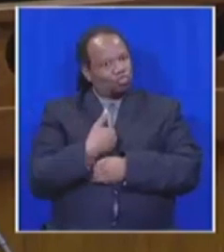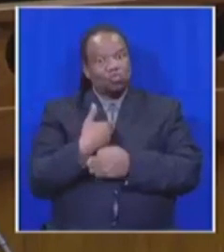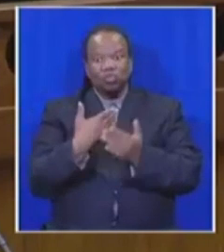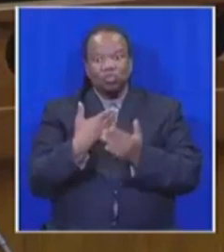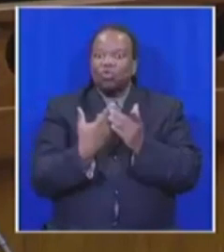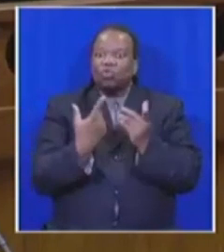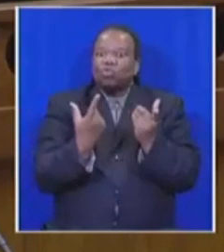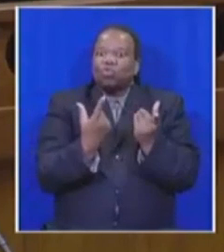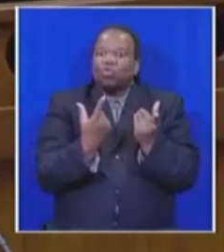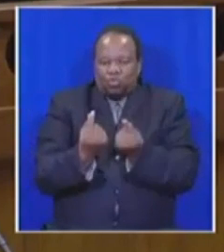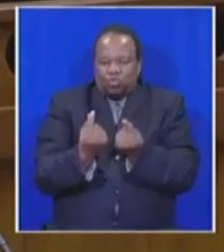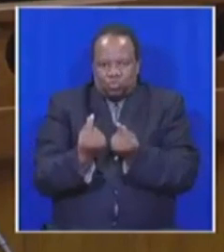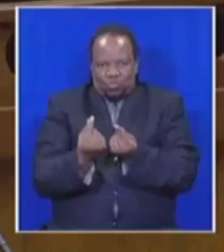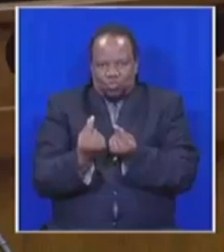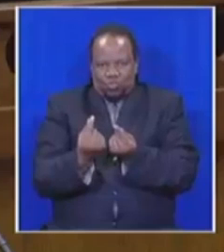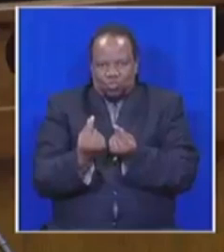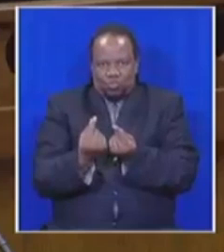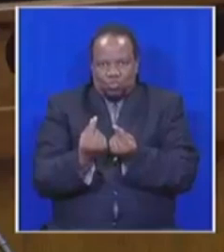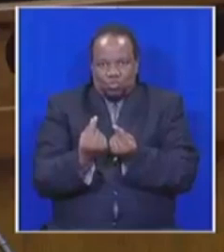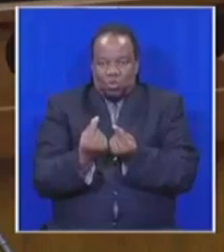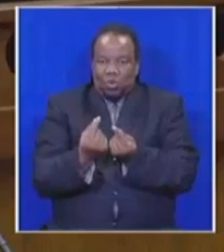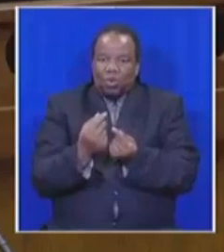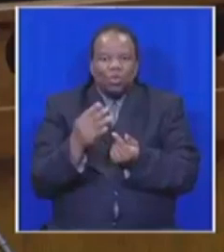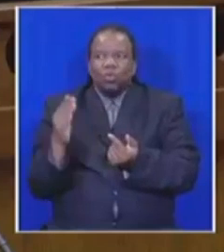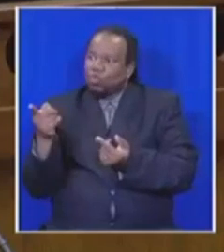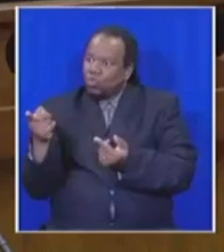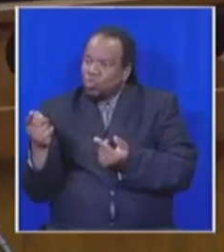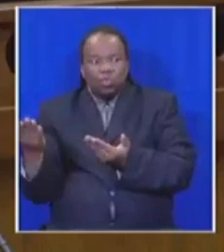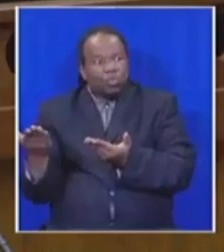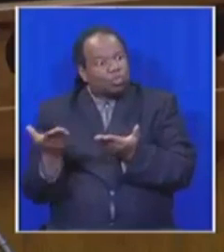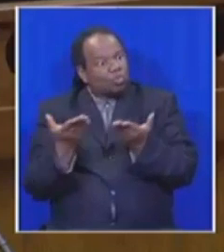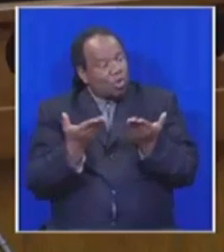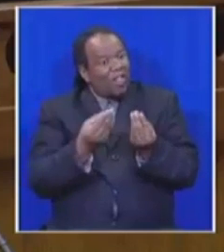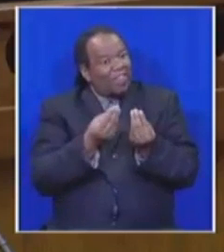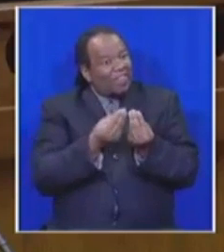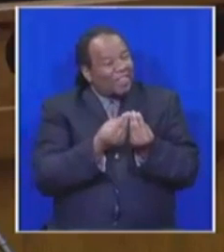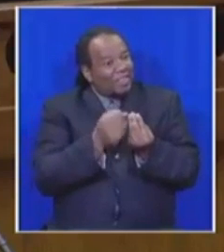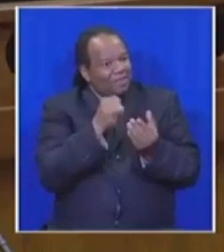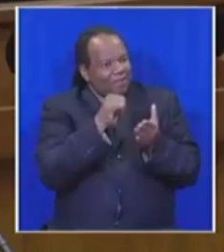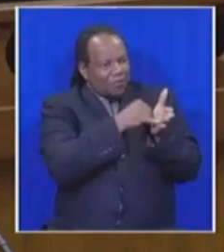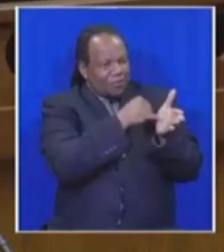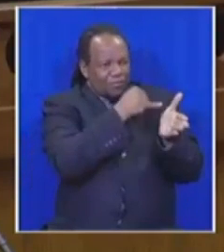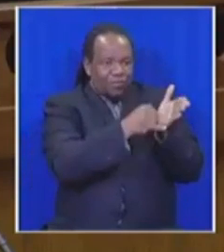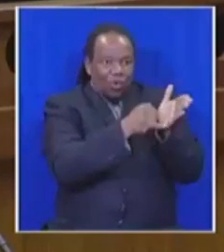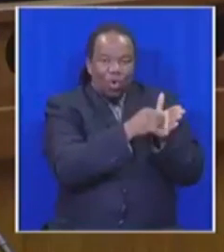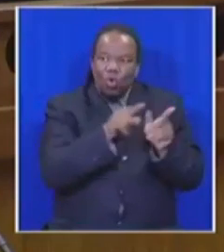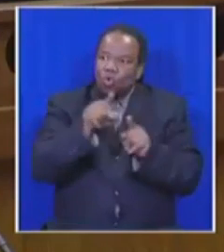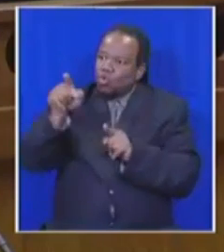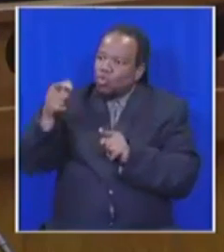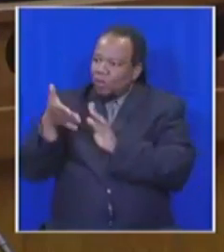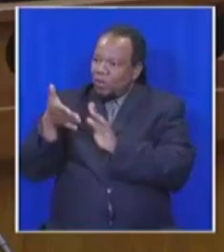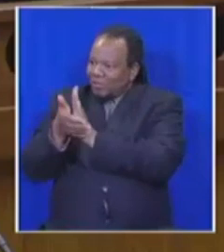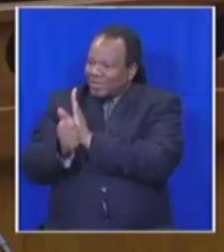You showed us that in fact when things go wrong, we have the capacity to choose a different